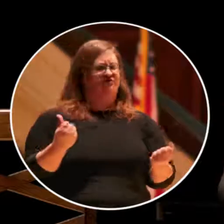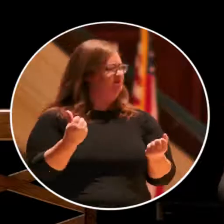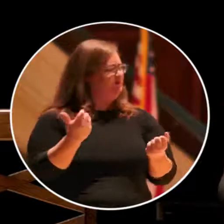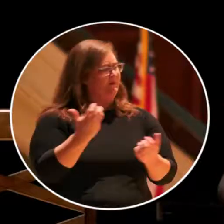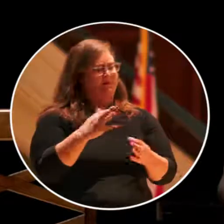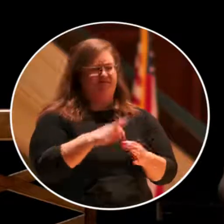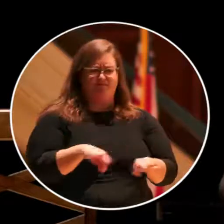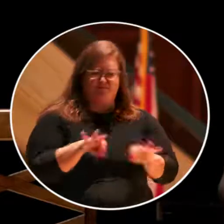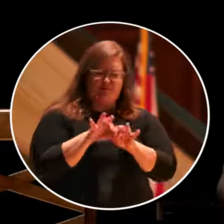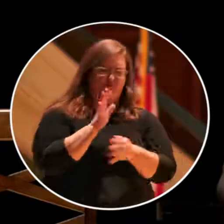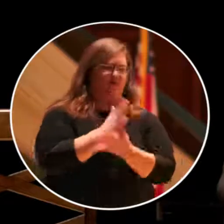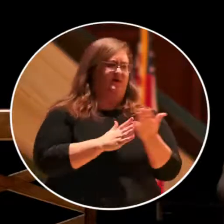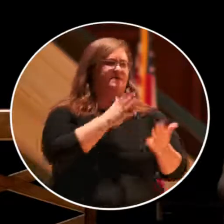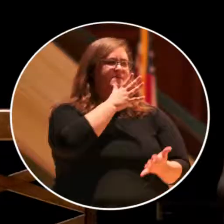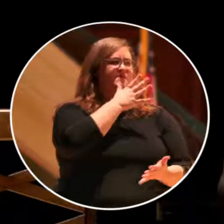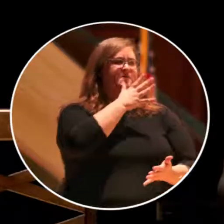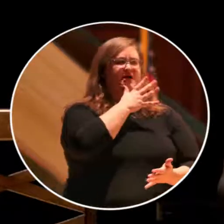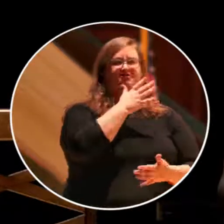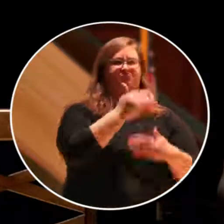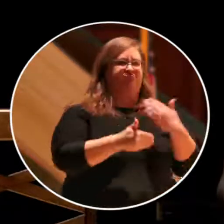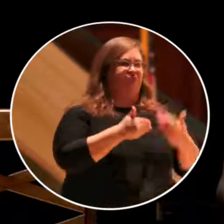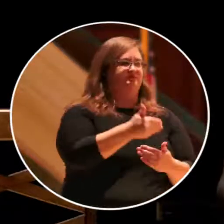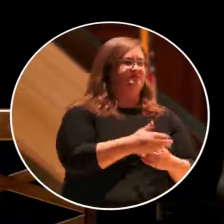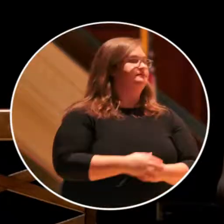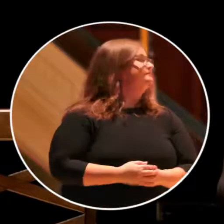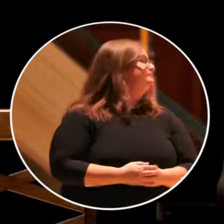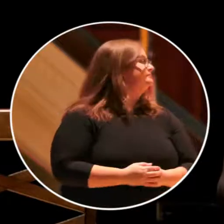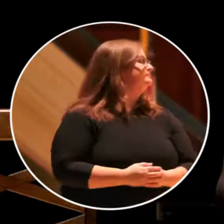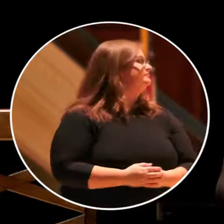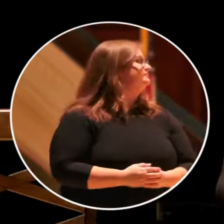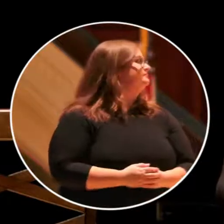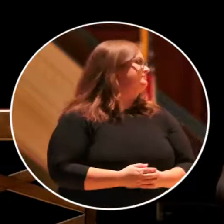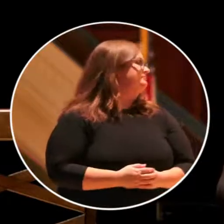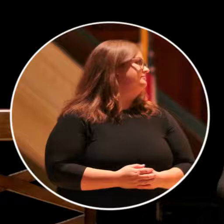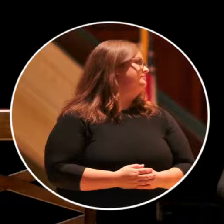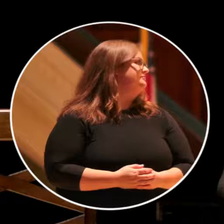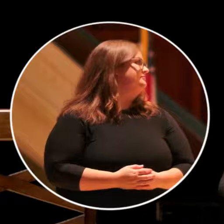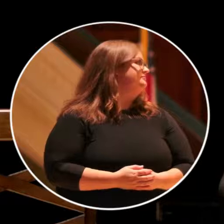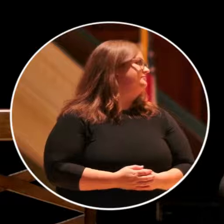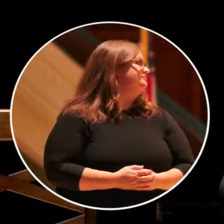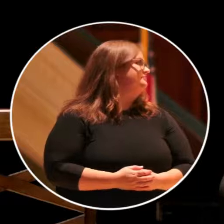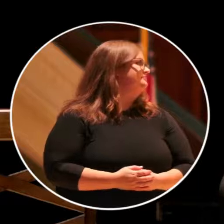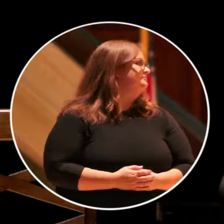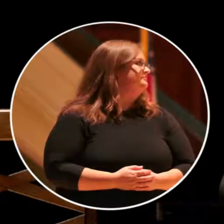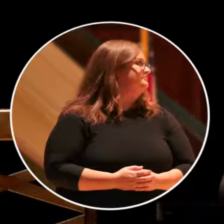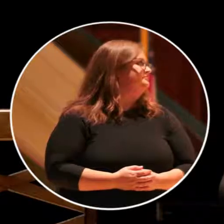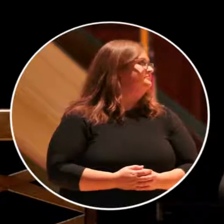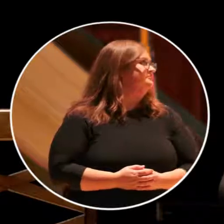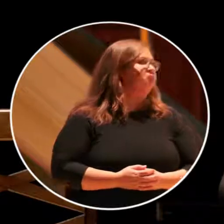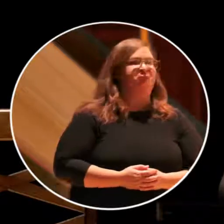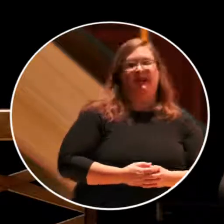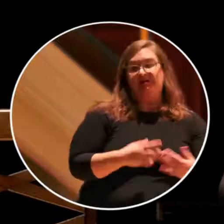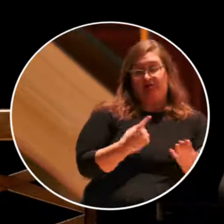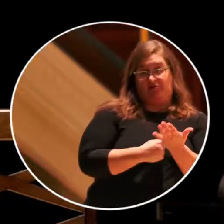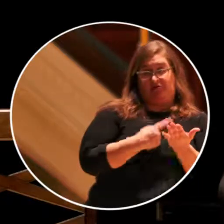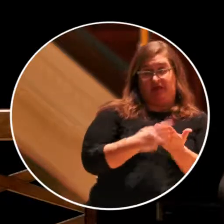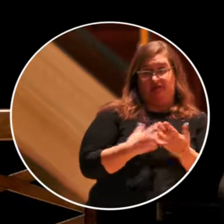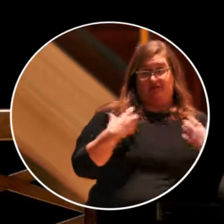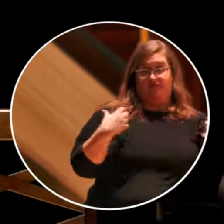component of motherhood, even if it means having the courage not to follow everyone's